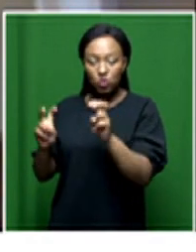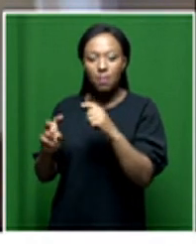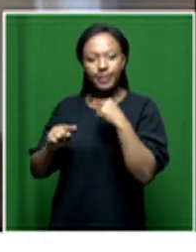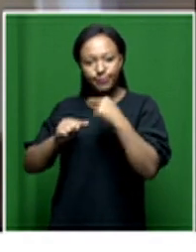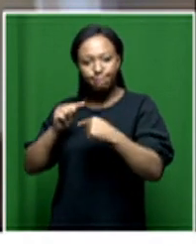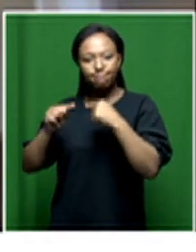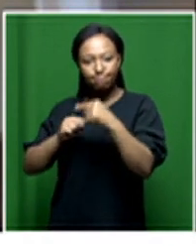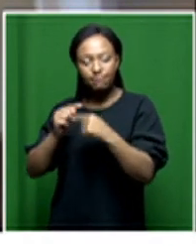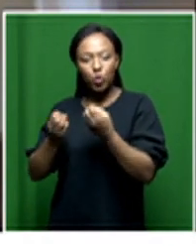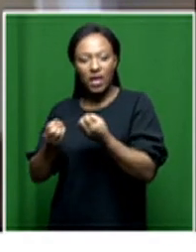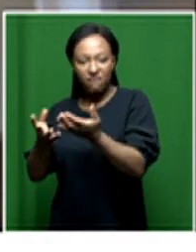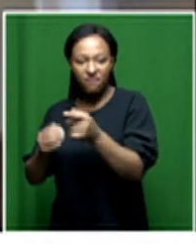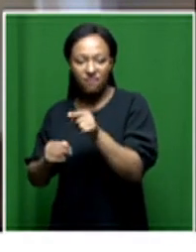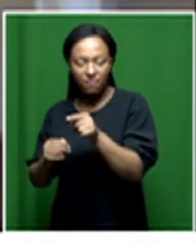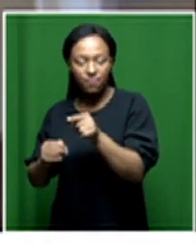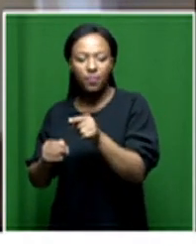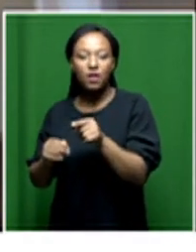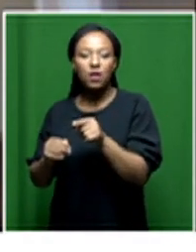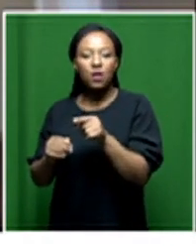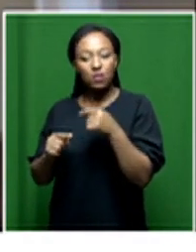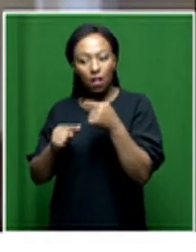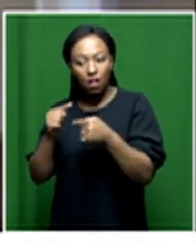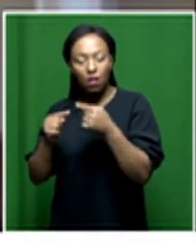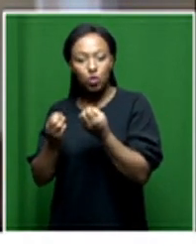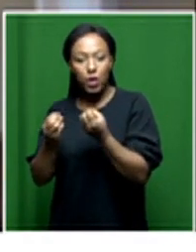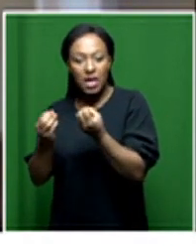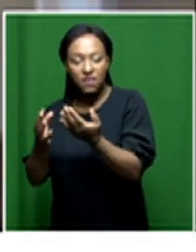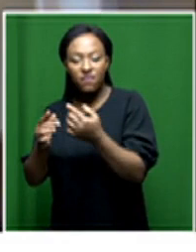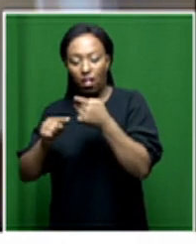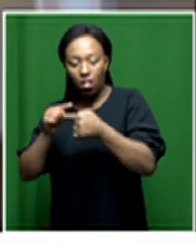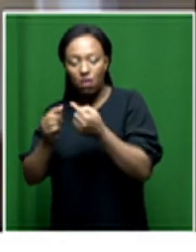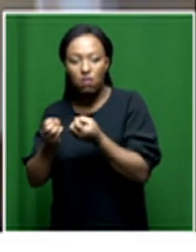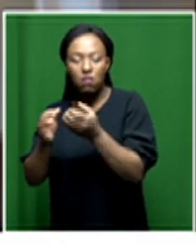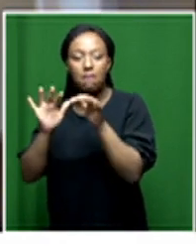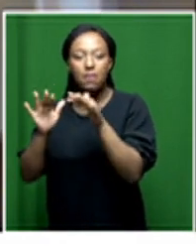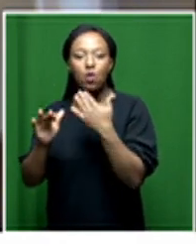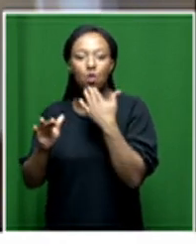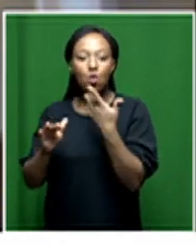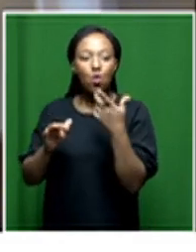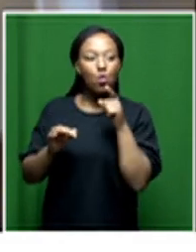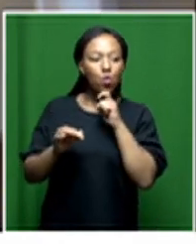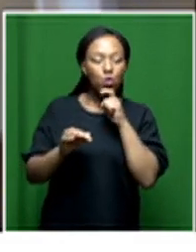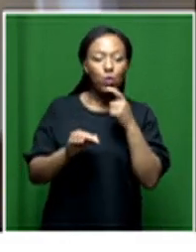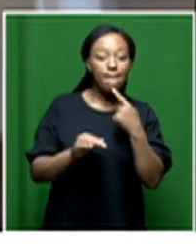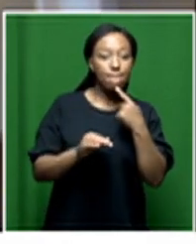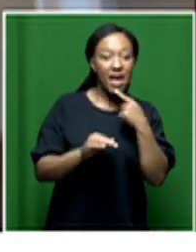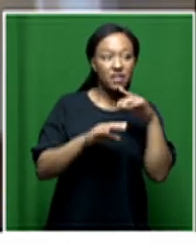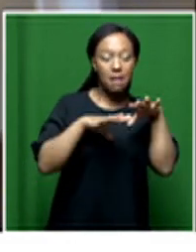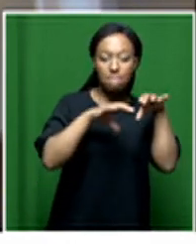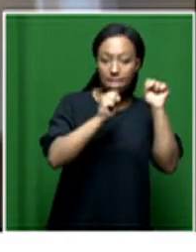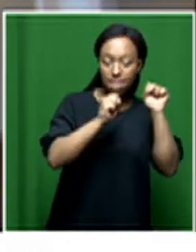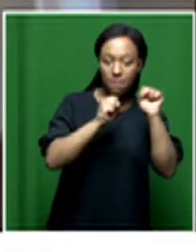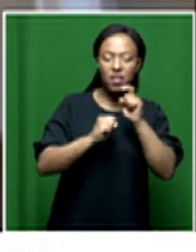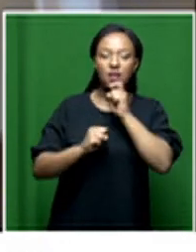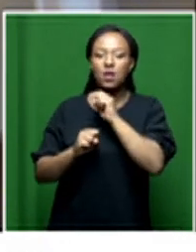generate that or be able to generate that surplus for people who whose batteries have run out, but they